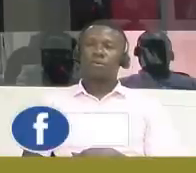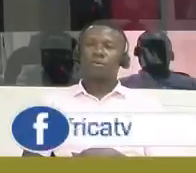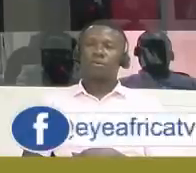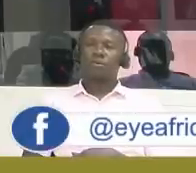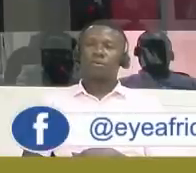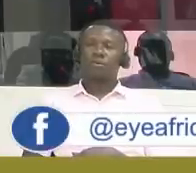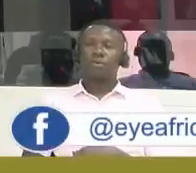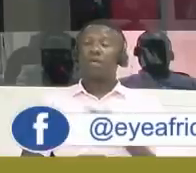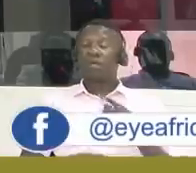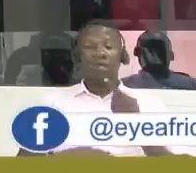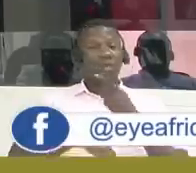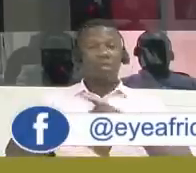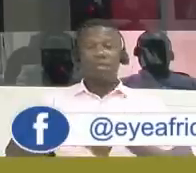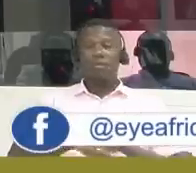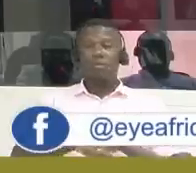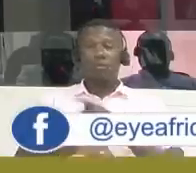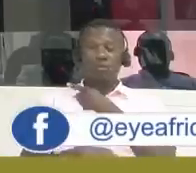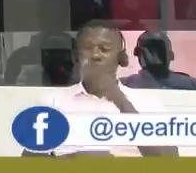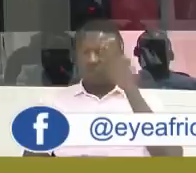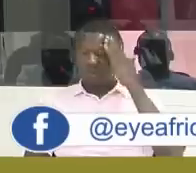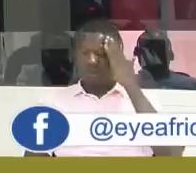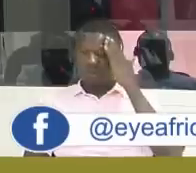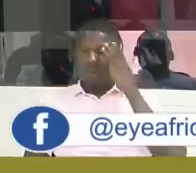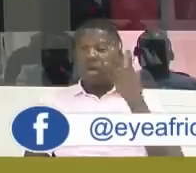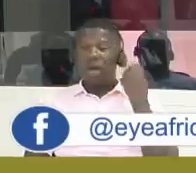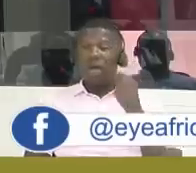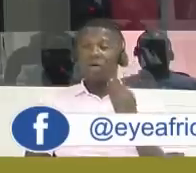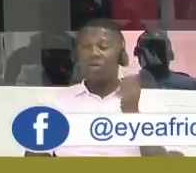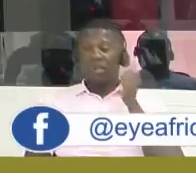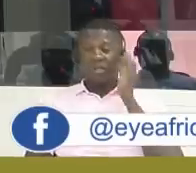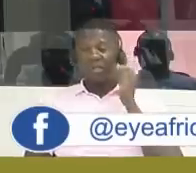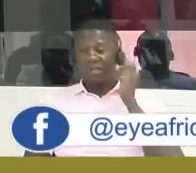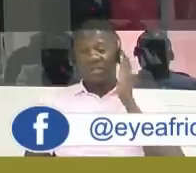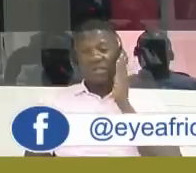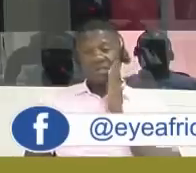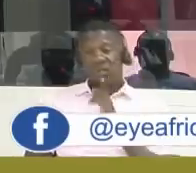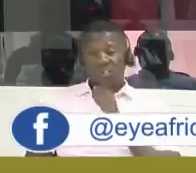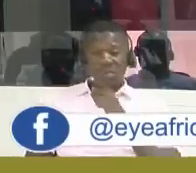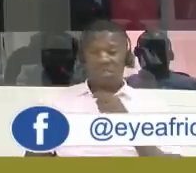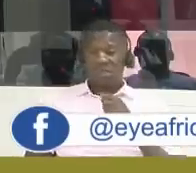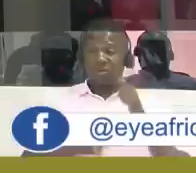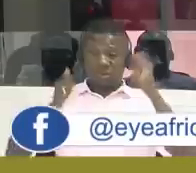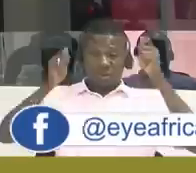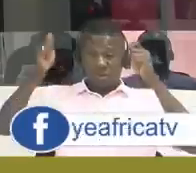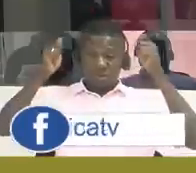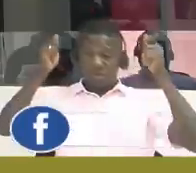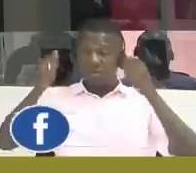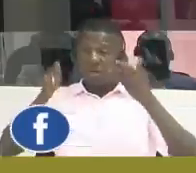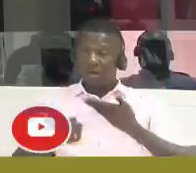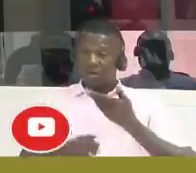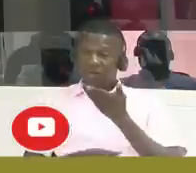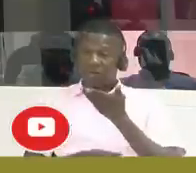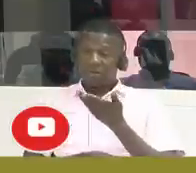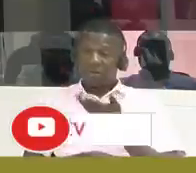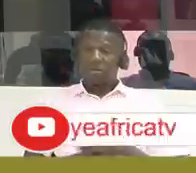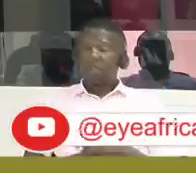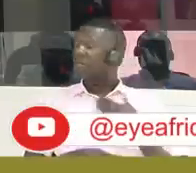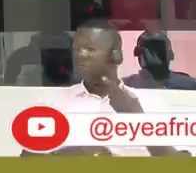At that point, did you know how serious this demonstration was? At that point, I didn't know